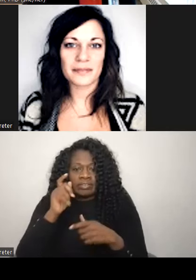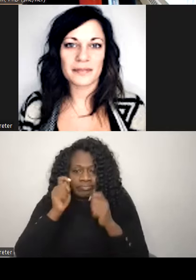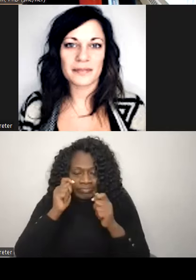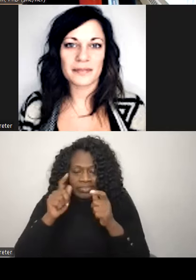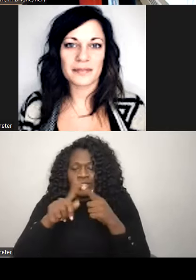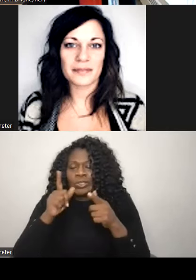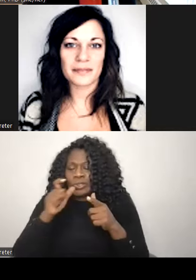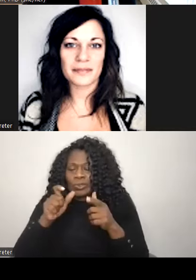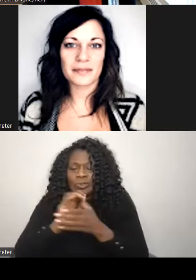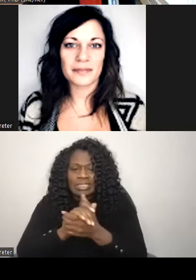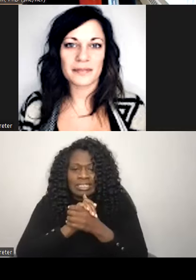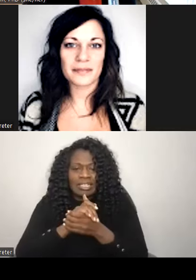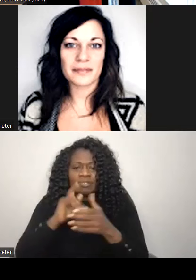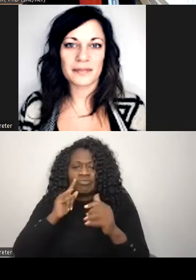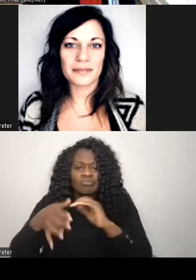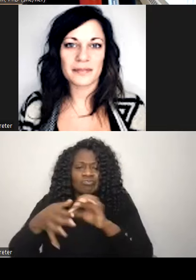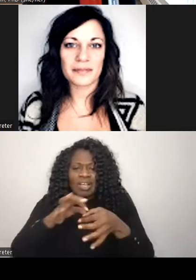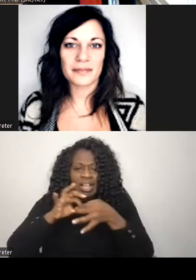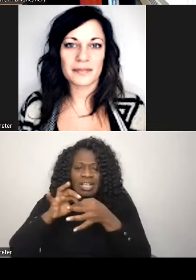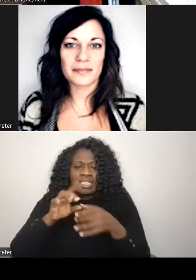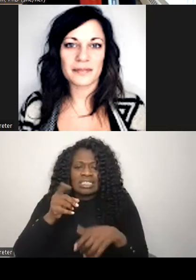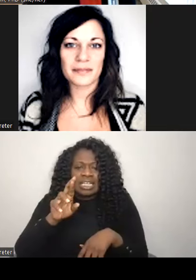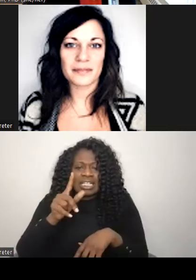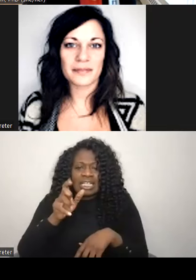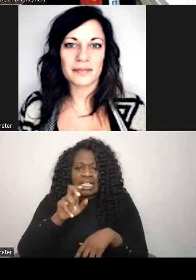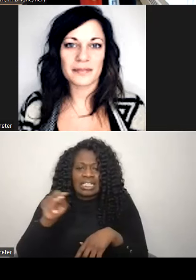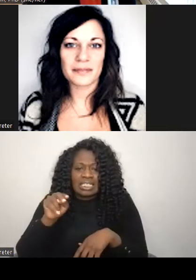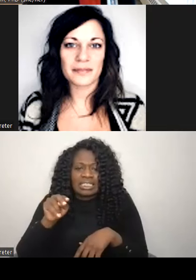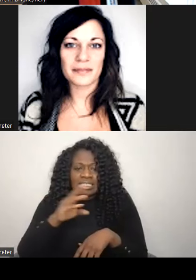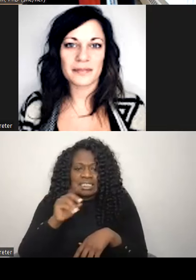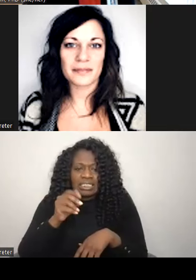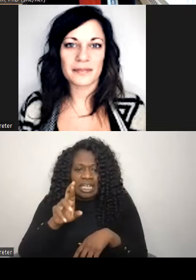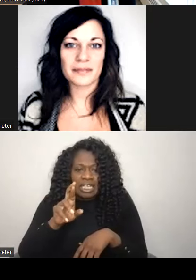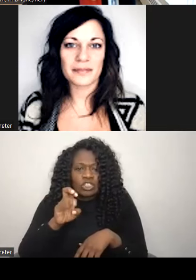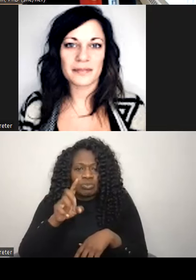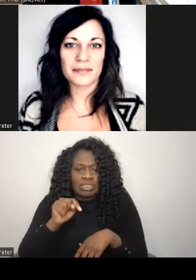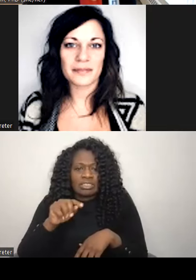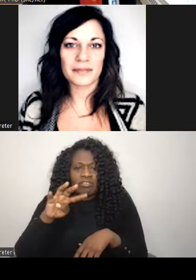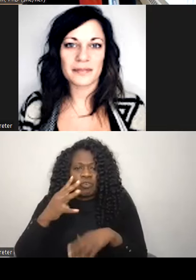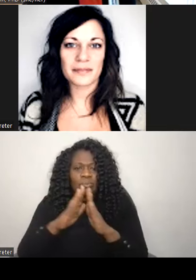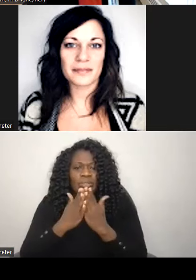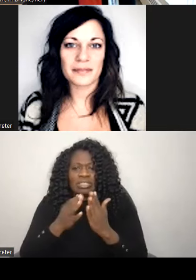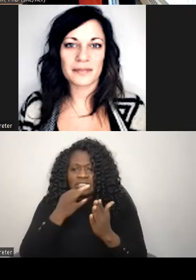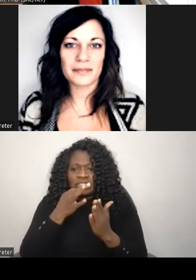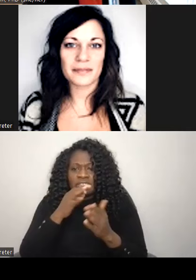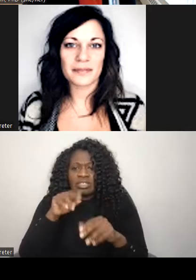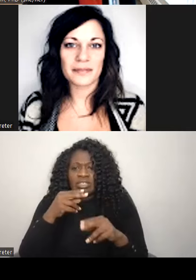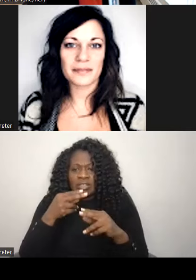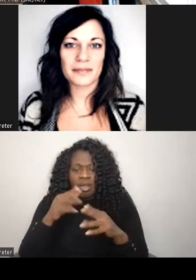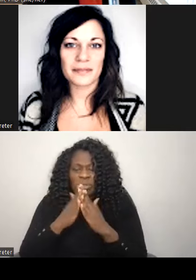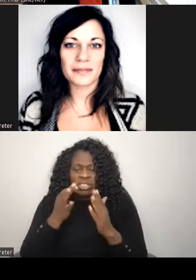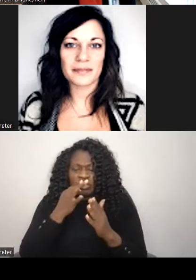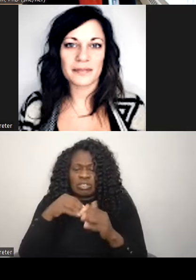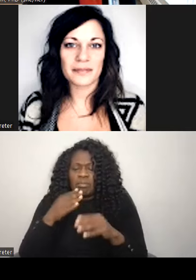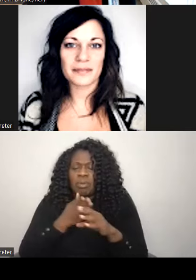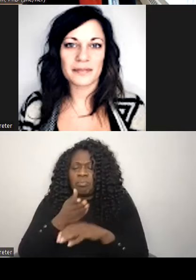have been with me, who've been working on this for a while, Dr. Glenn and Dr. Reisman. We have a forthcoming book coming out about just the